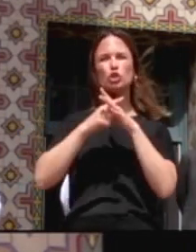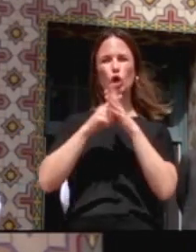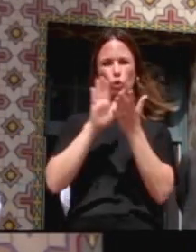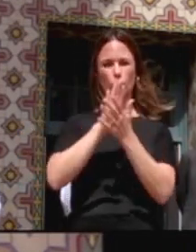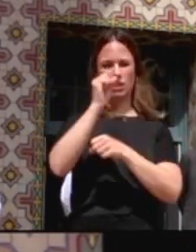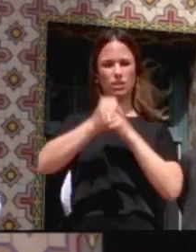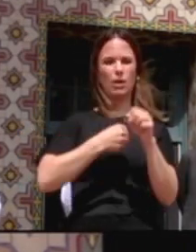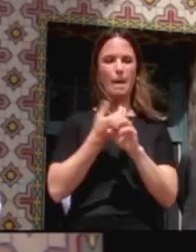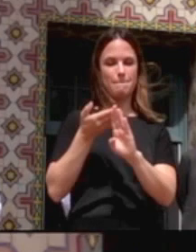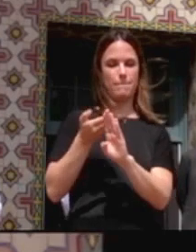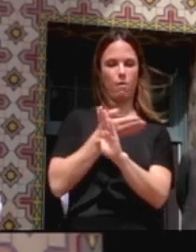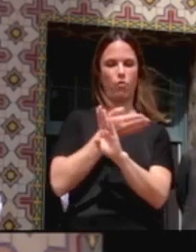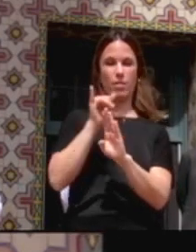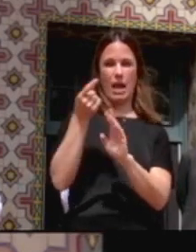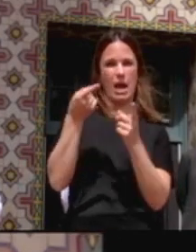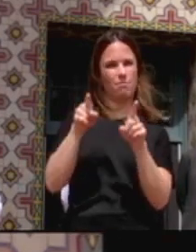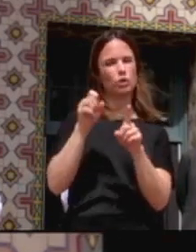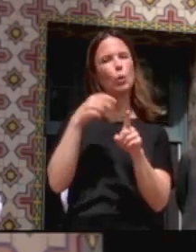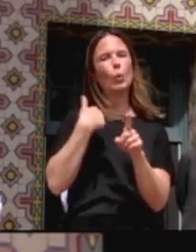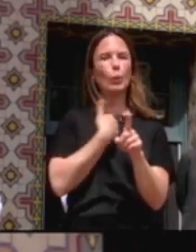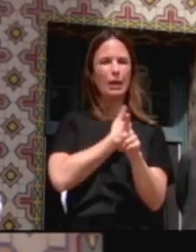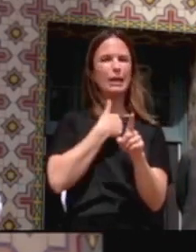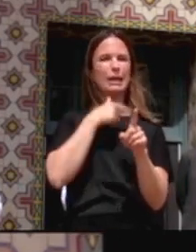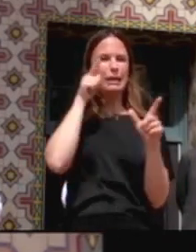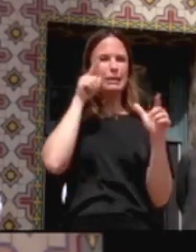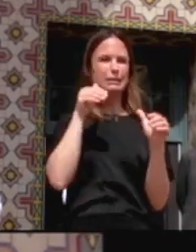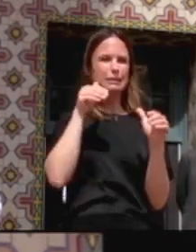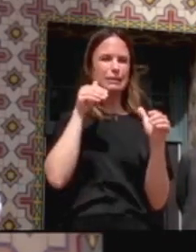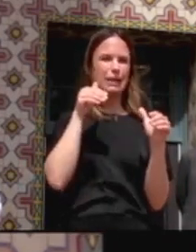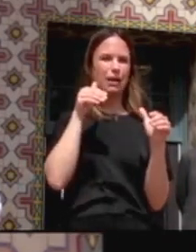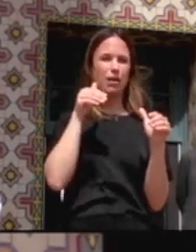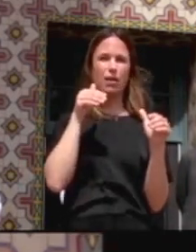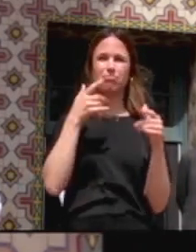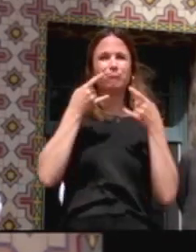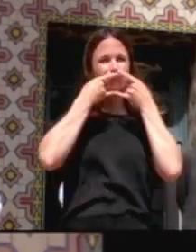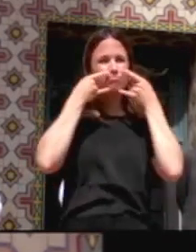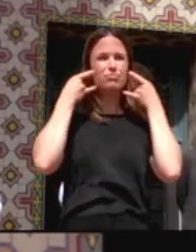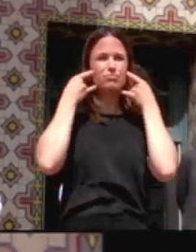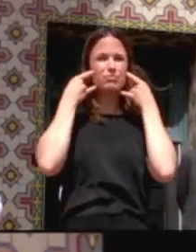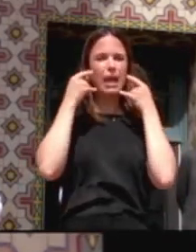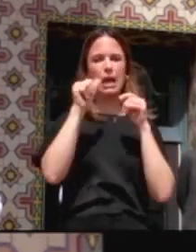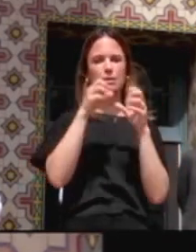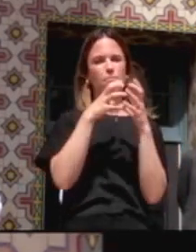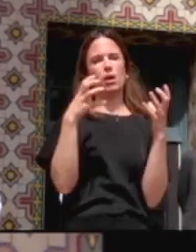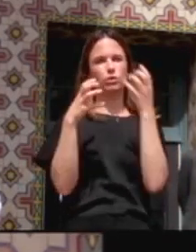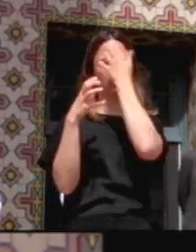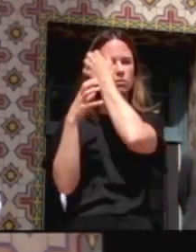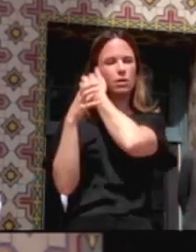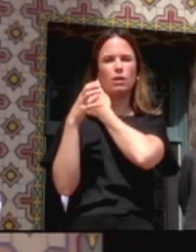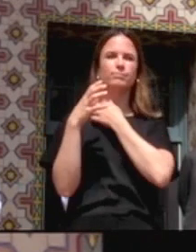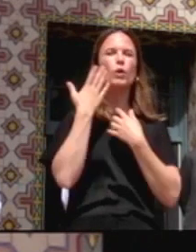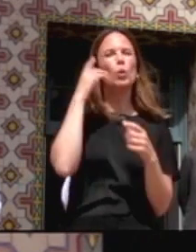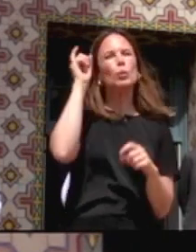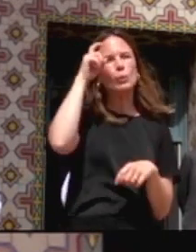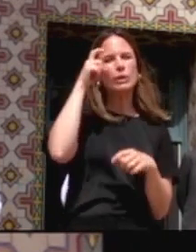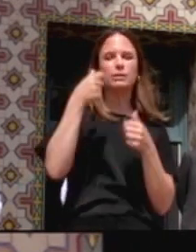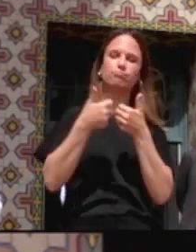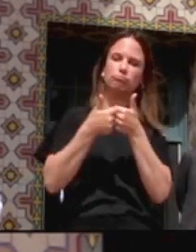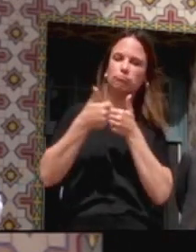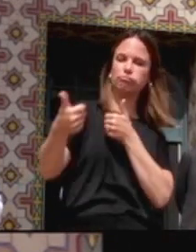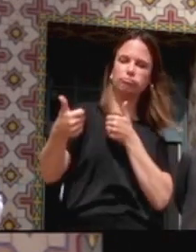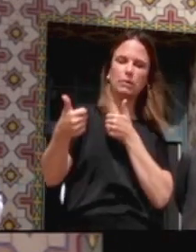year before that happens. So we're looking at environments where facial covering, as much as reasonable social